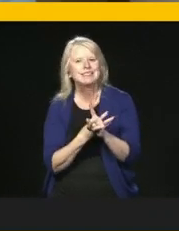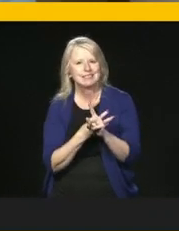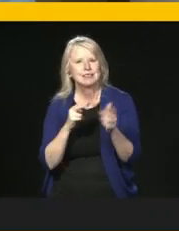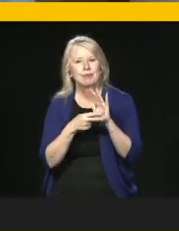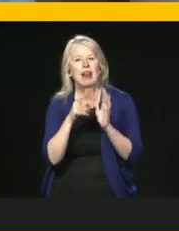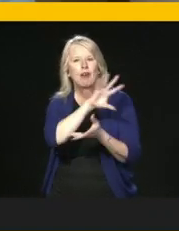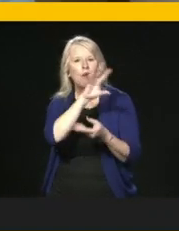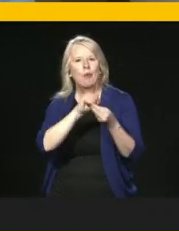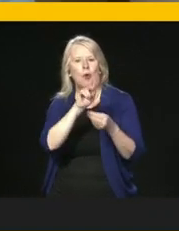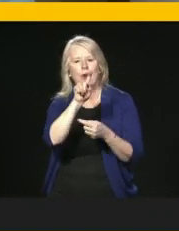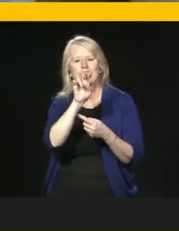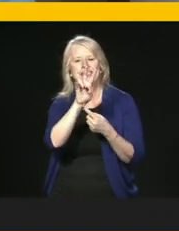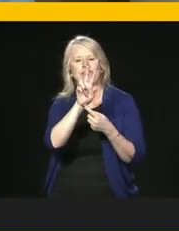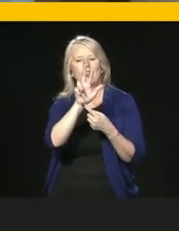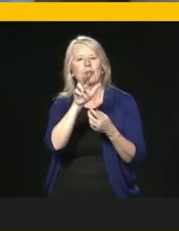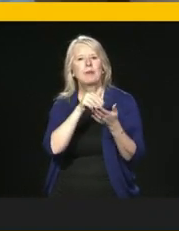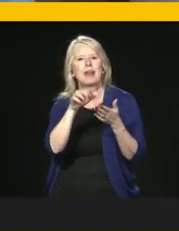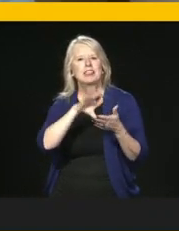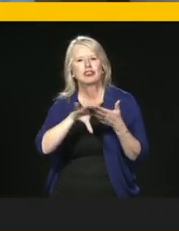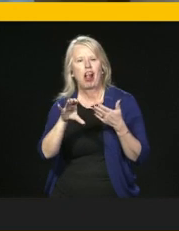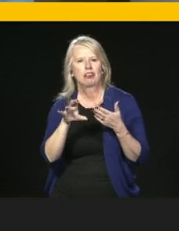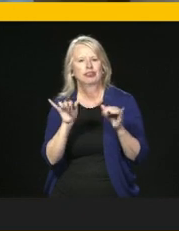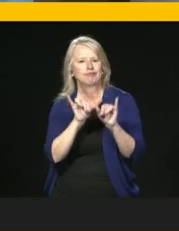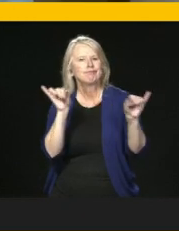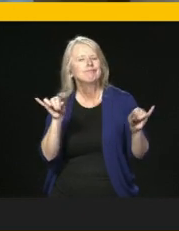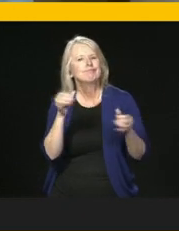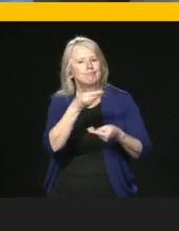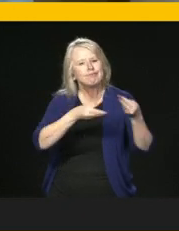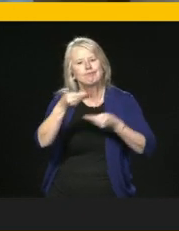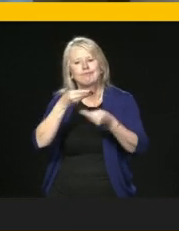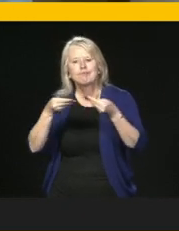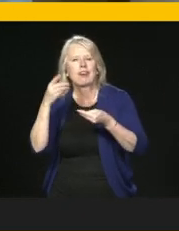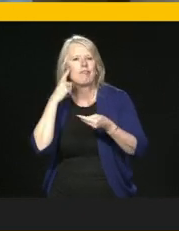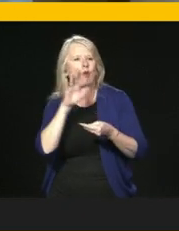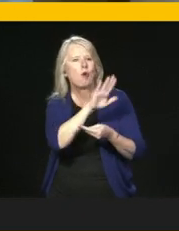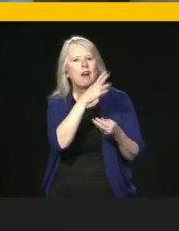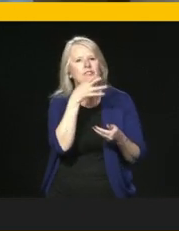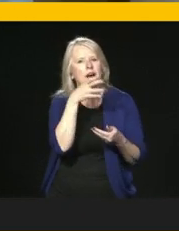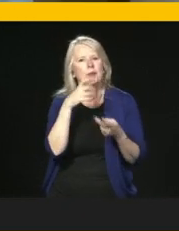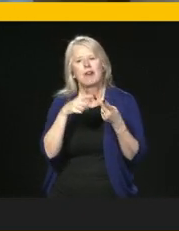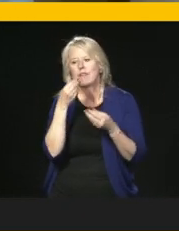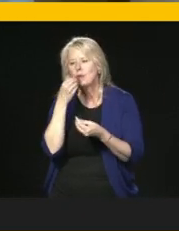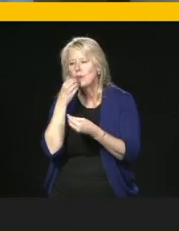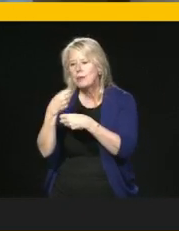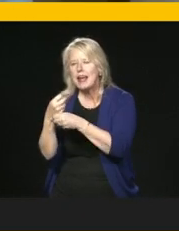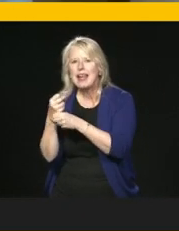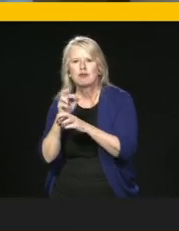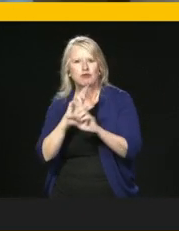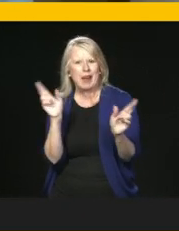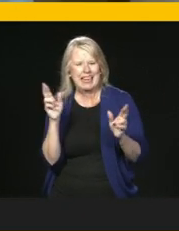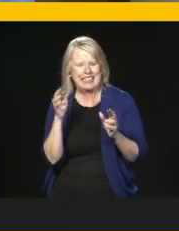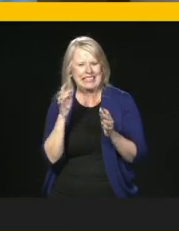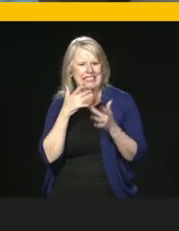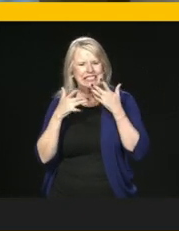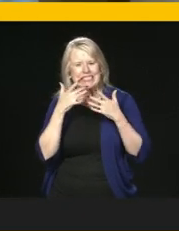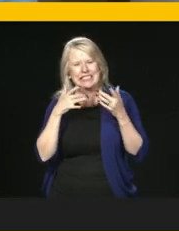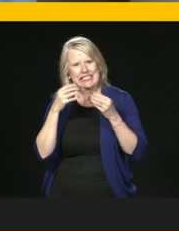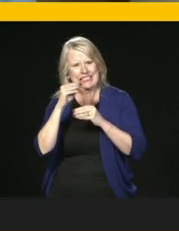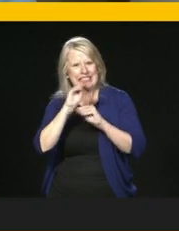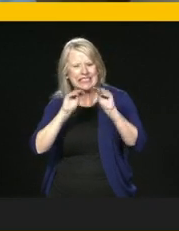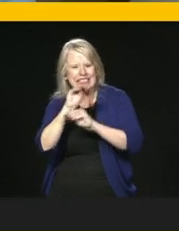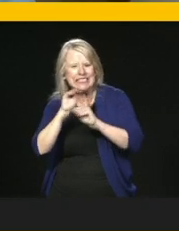loans. For farmers and food processors who are facing tight margins and a cash